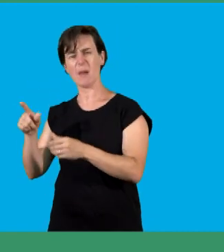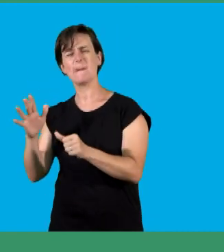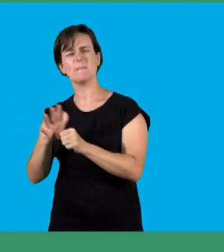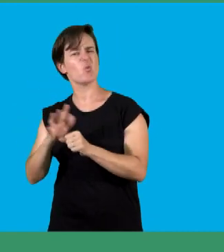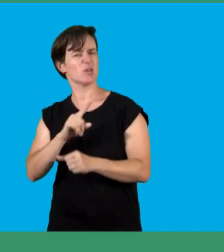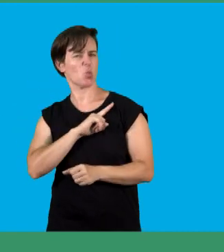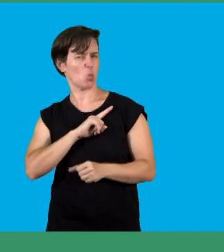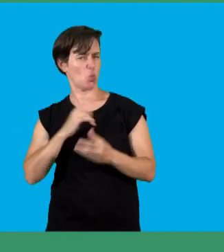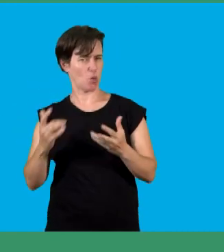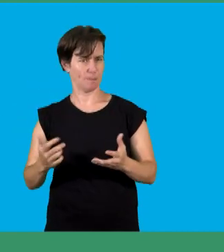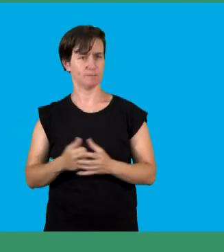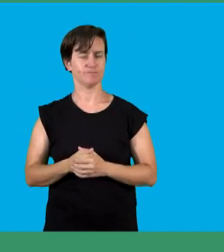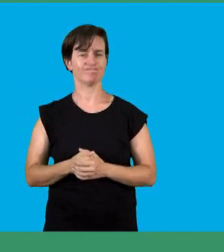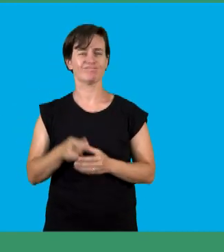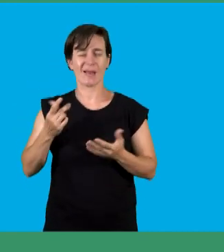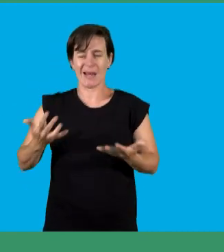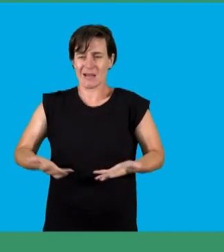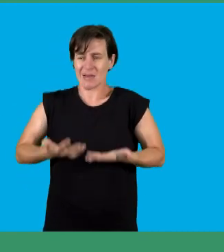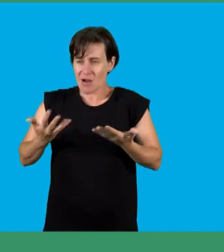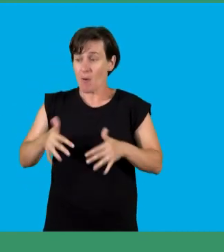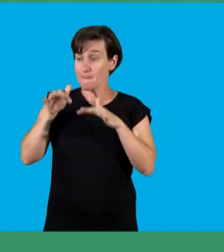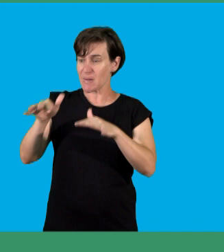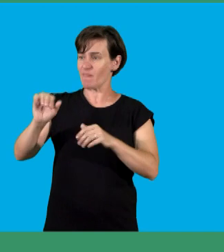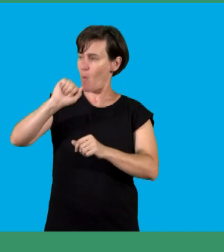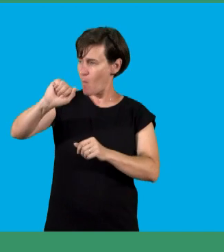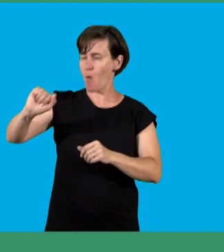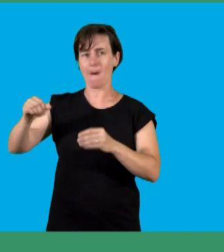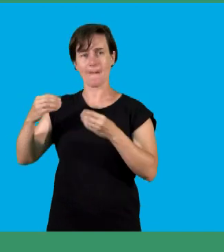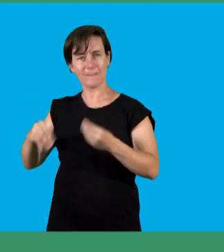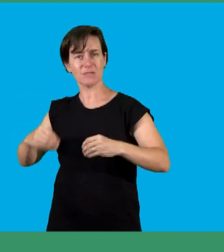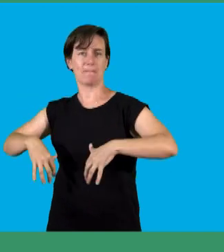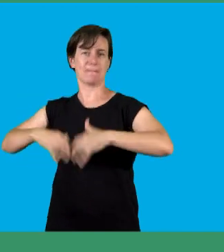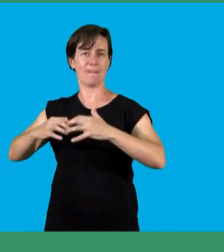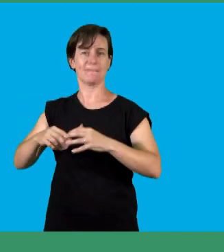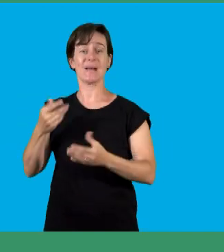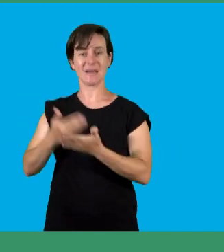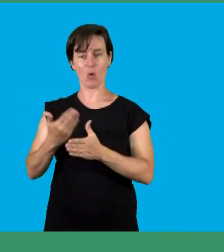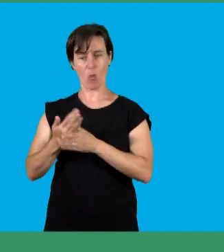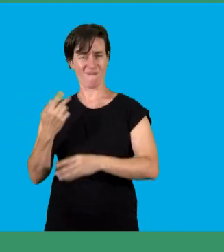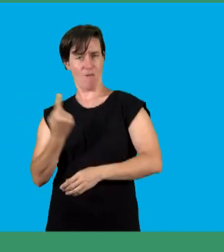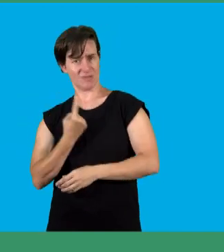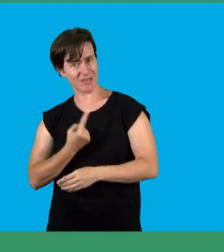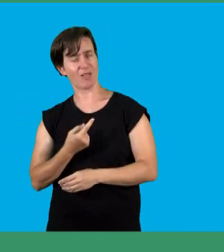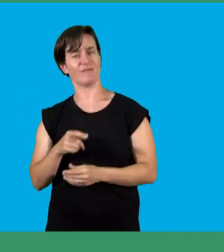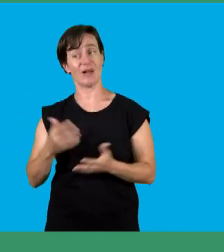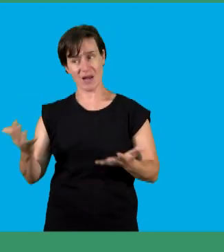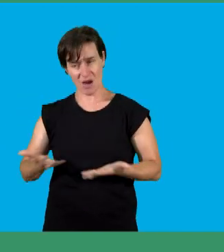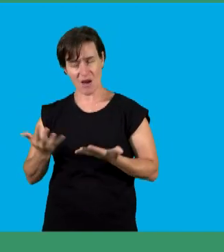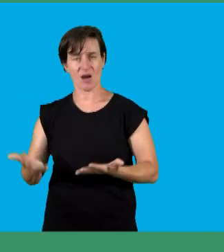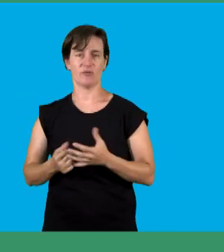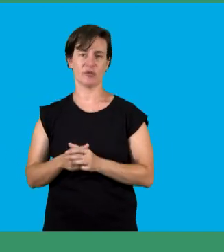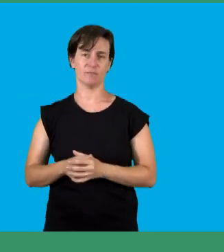is the informal sector important? Because it encourages entrepreneurship and self-employment. So the importance